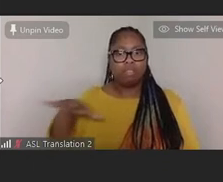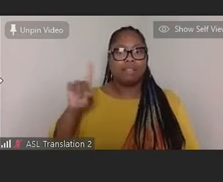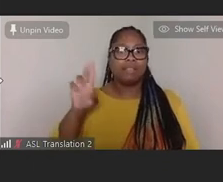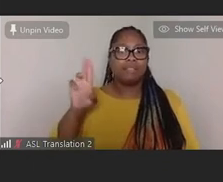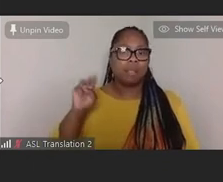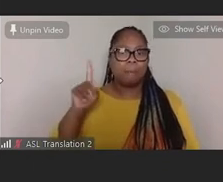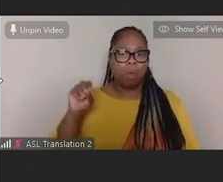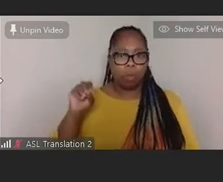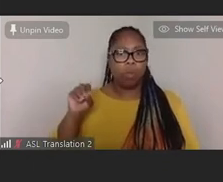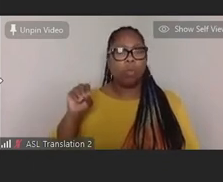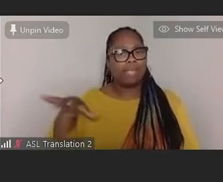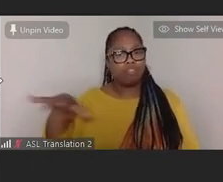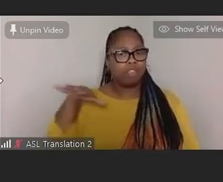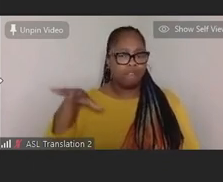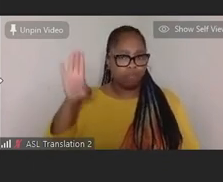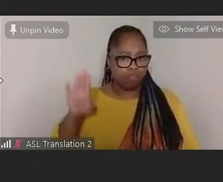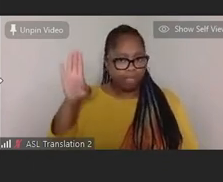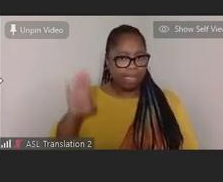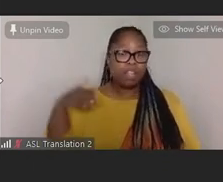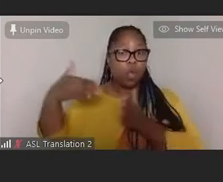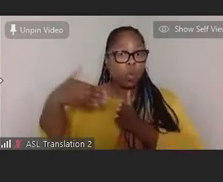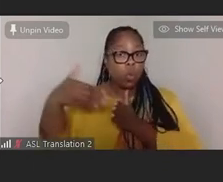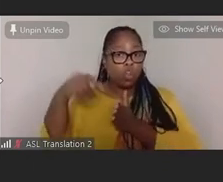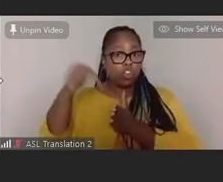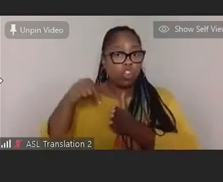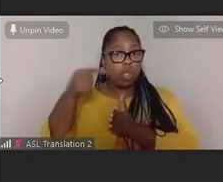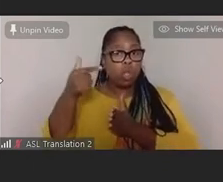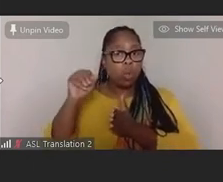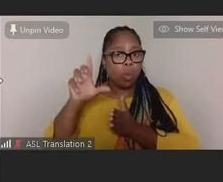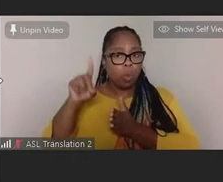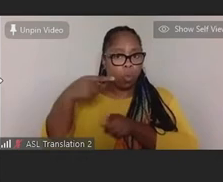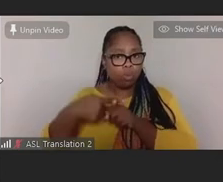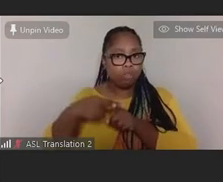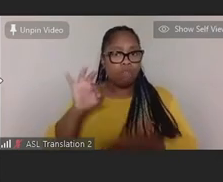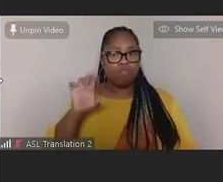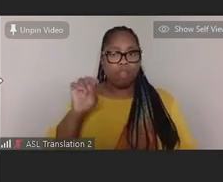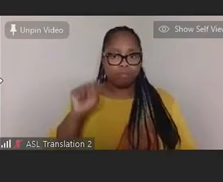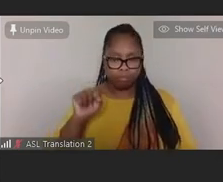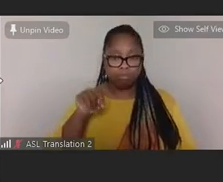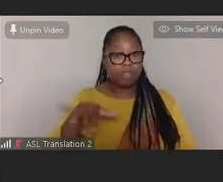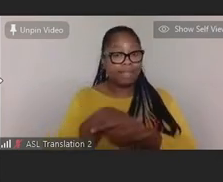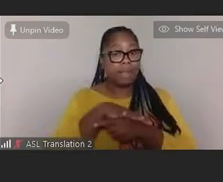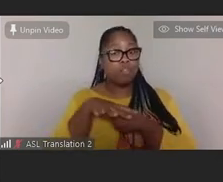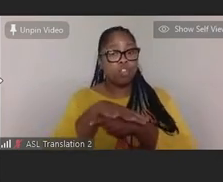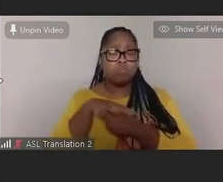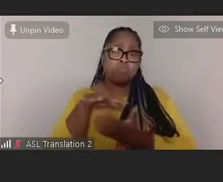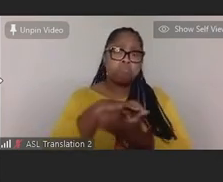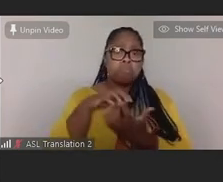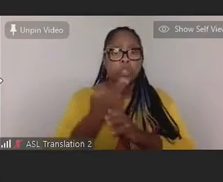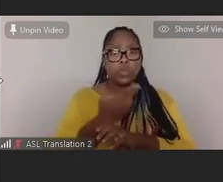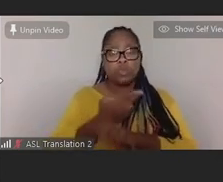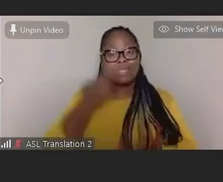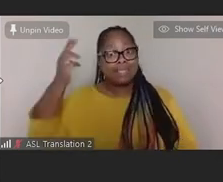Hill section of Brooklyn. It is a corner lot on the corner of Gold and Front Street in a neighborhood that is a mixed use,